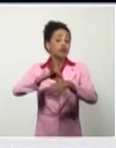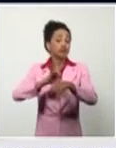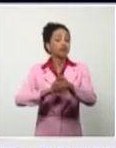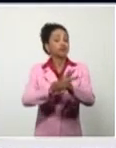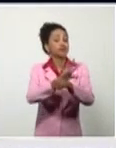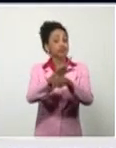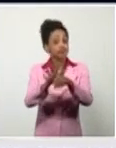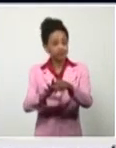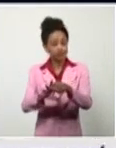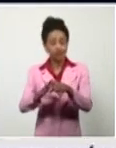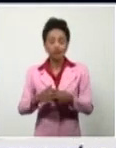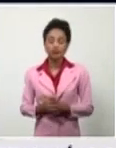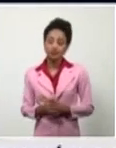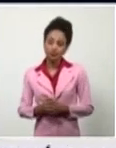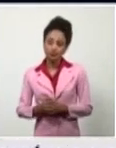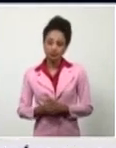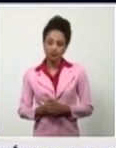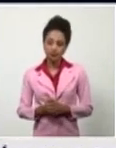49.9%,